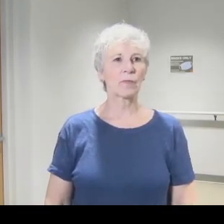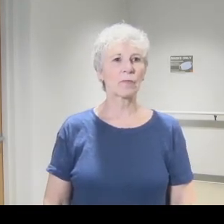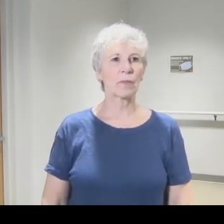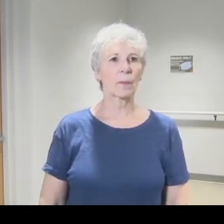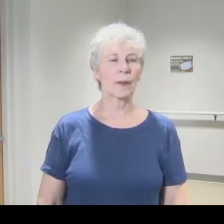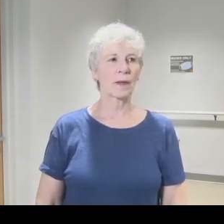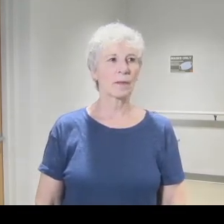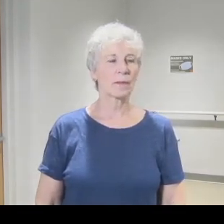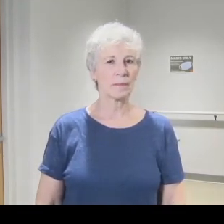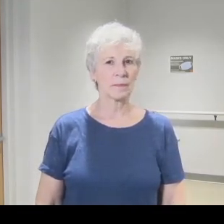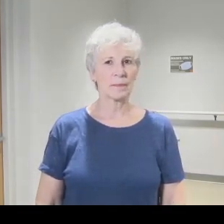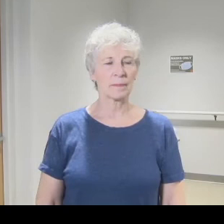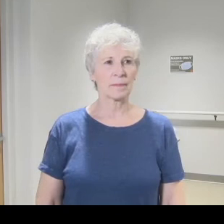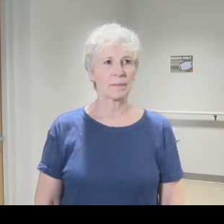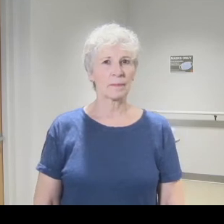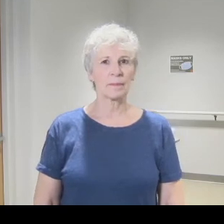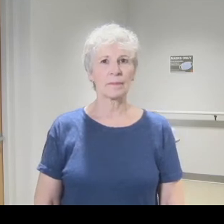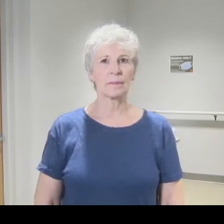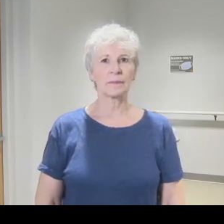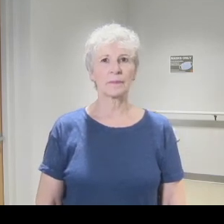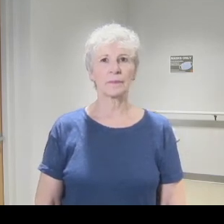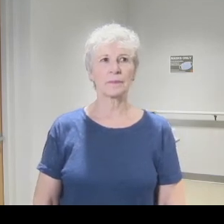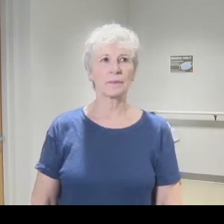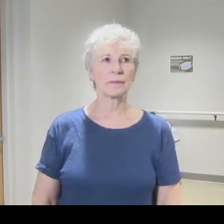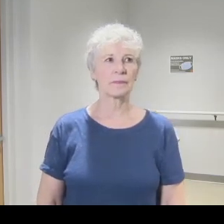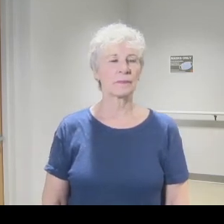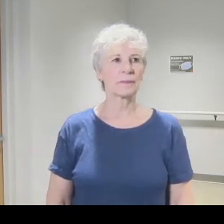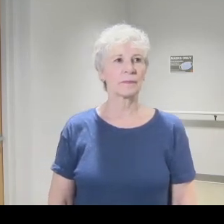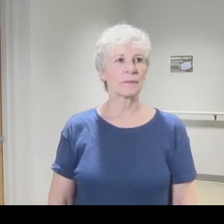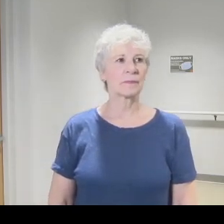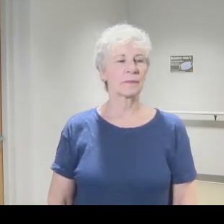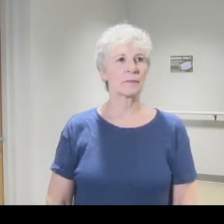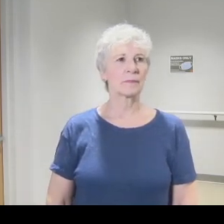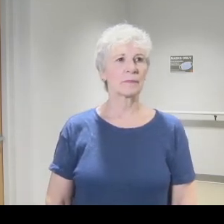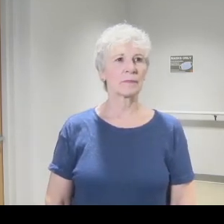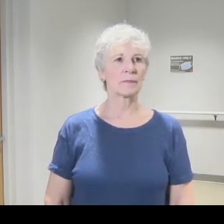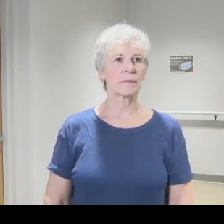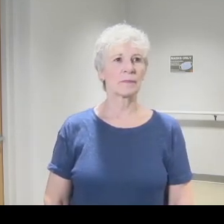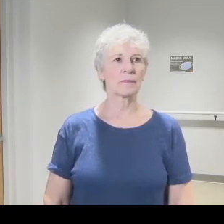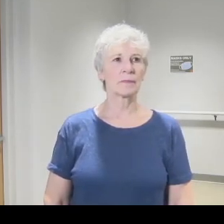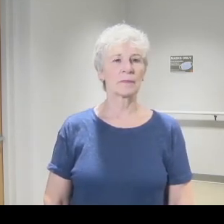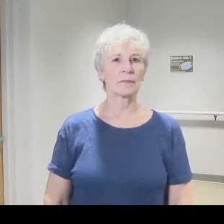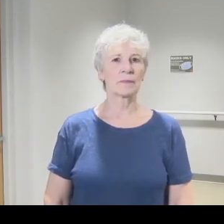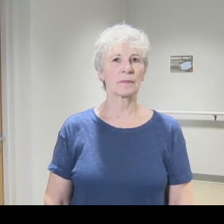and it can stay there. Yeah, just bring it right over here, Kezia.